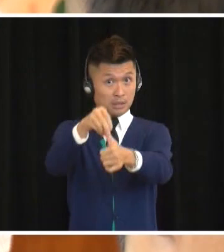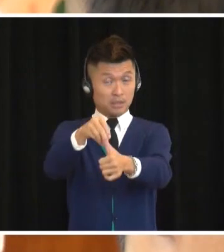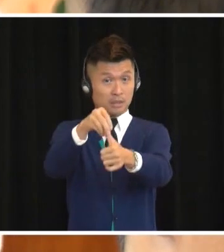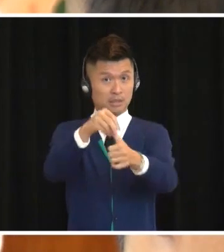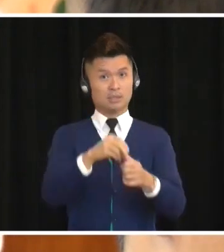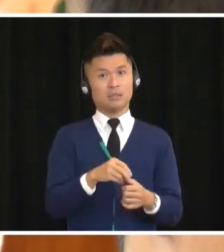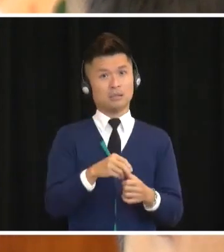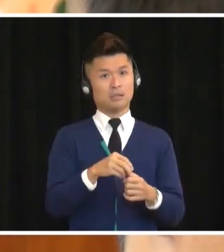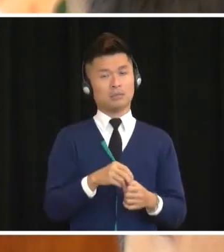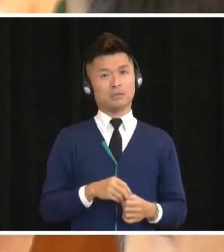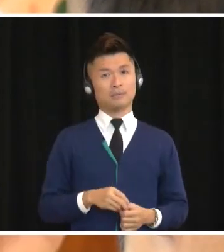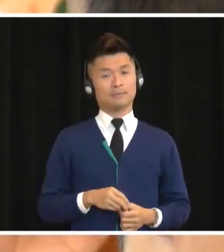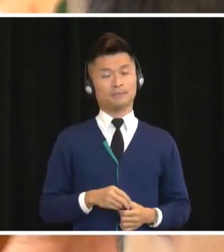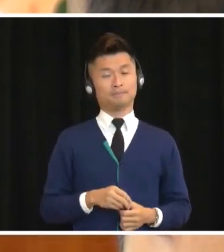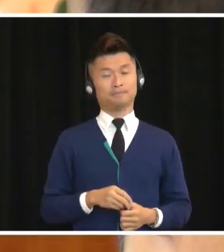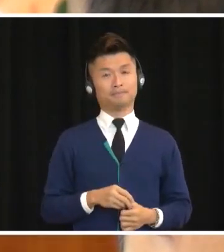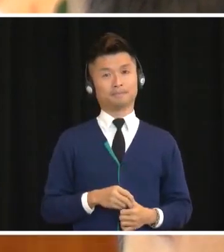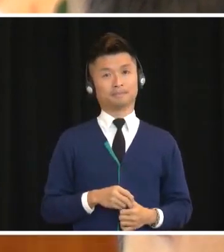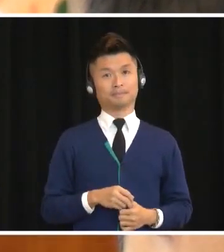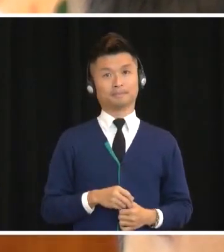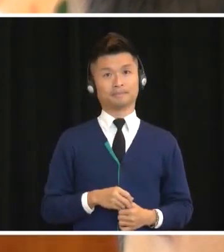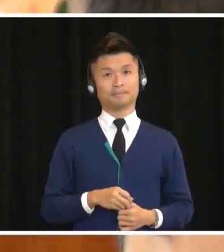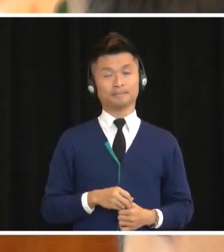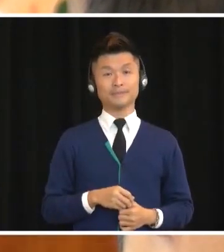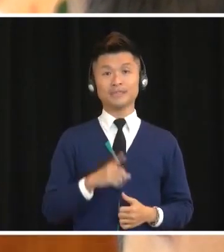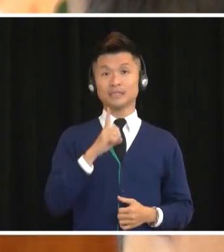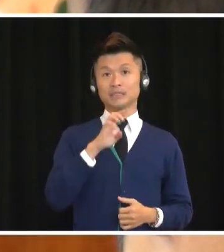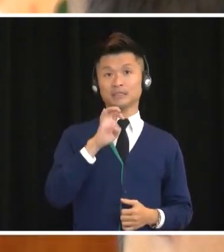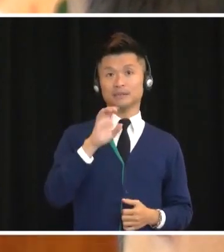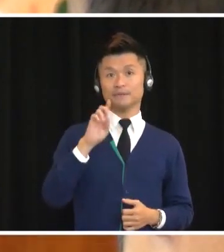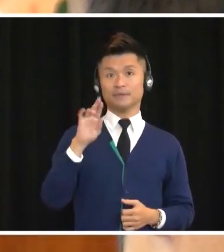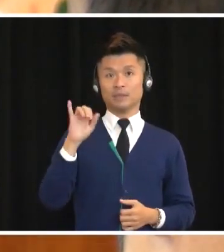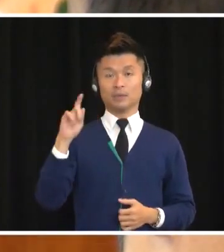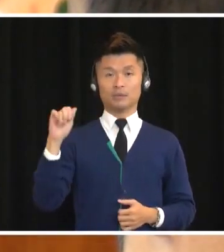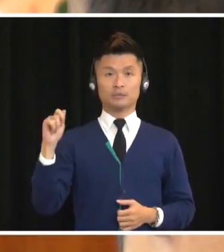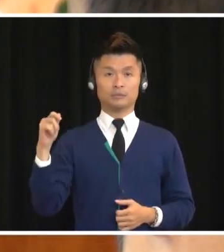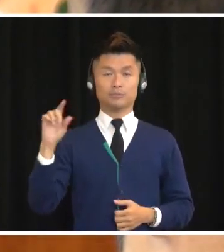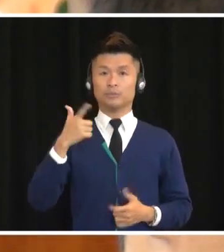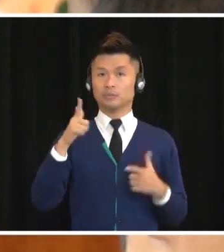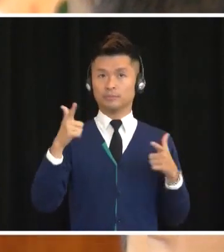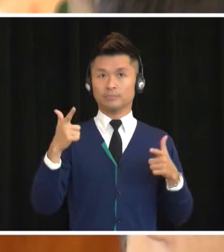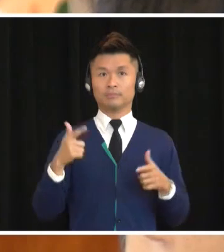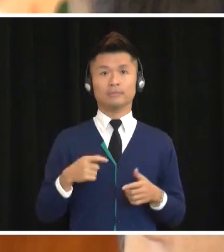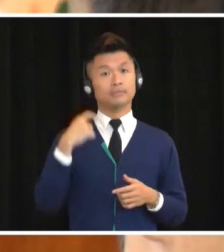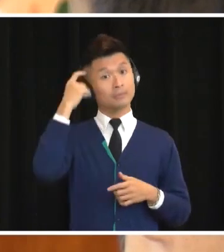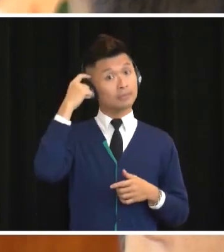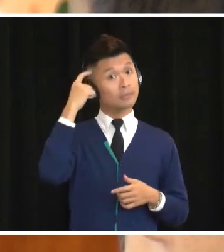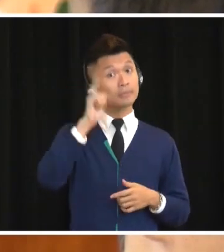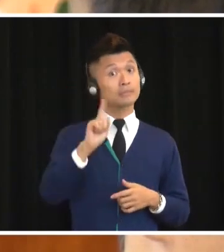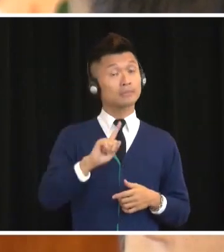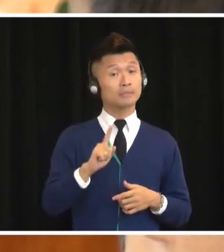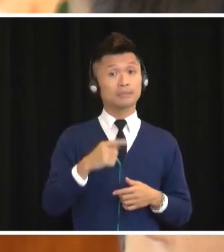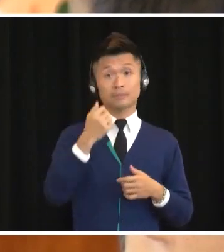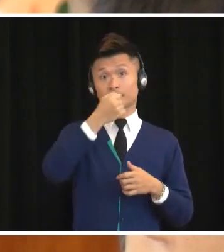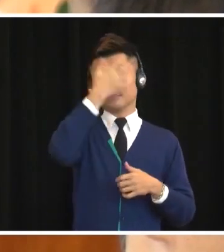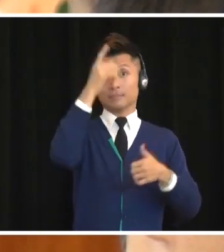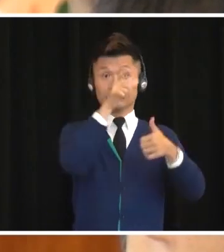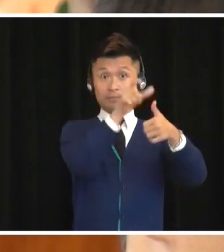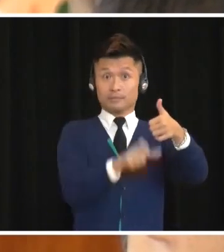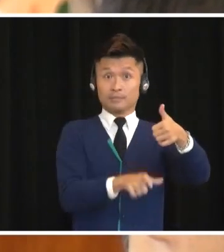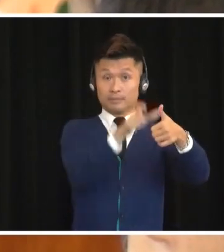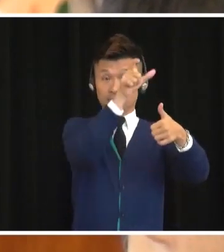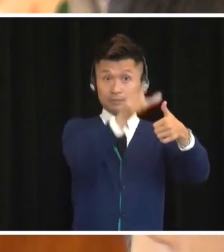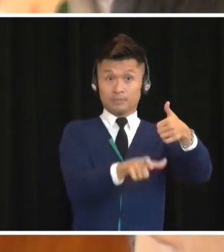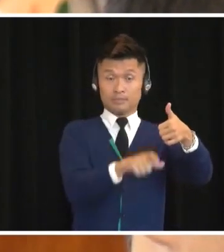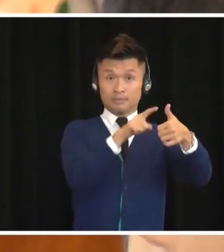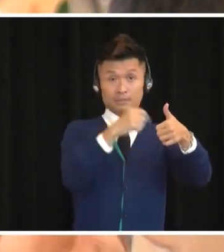I think in the reports, the Chinese mentioned transfer. I think